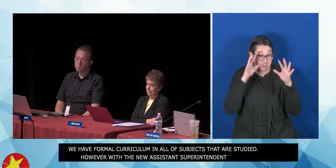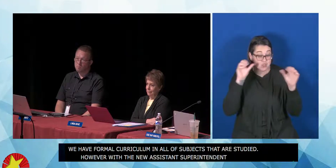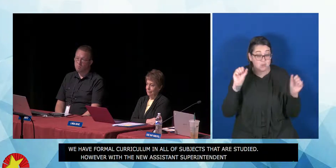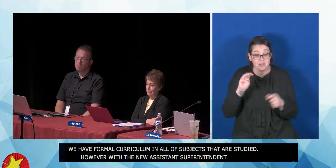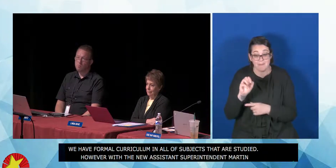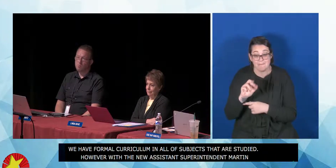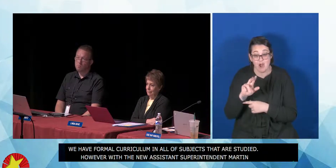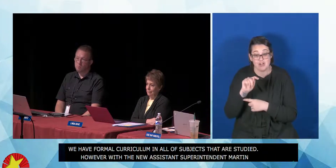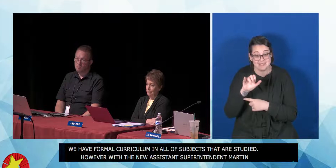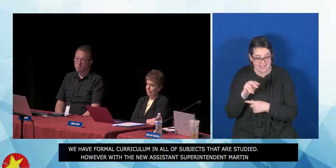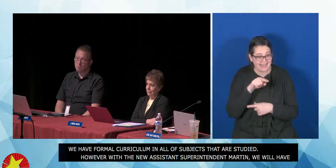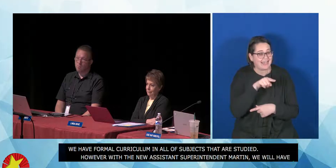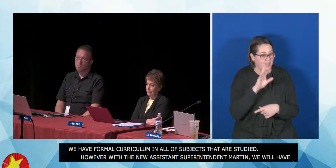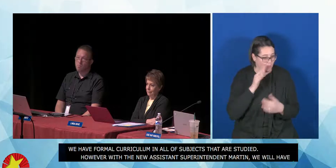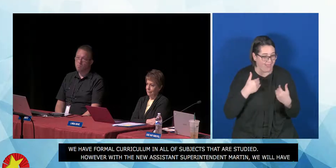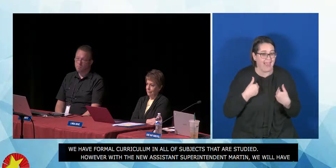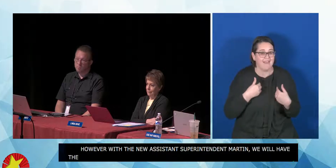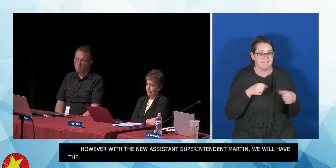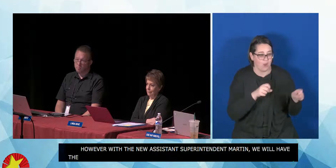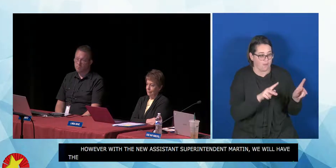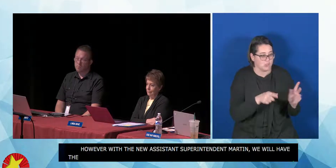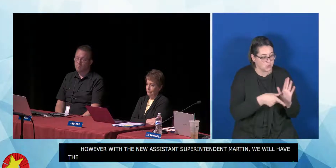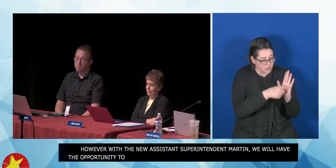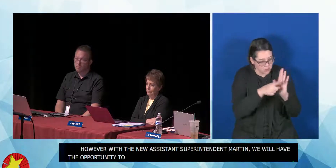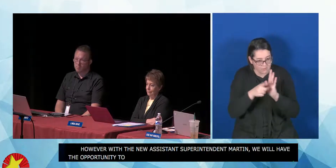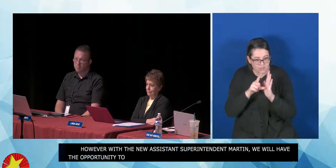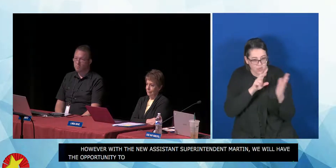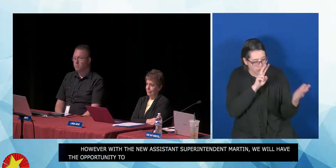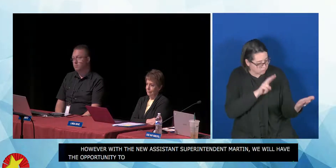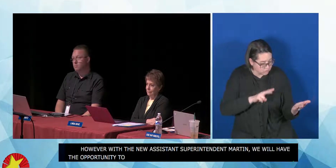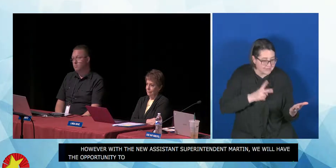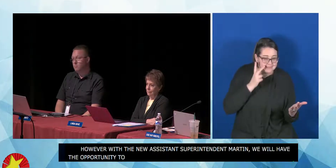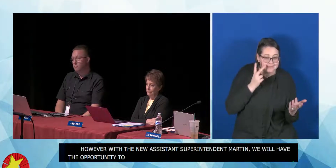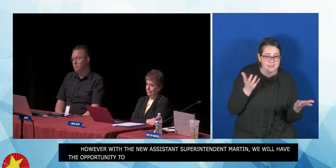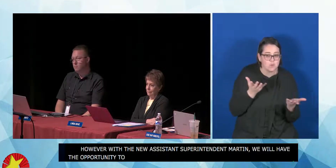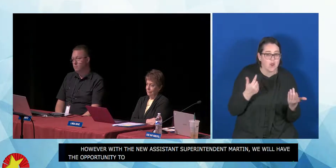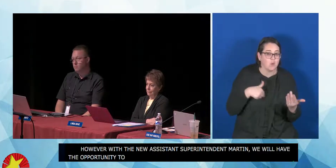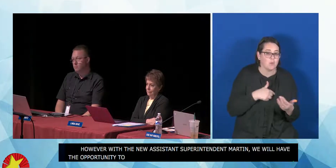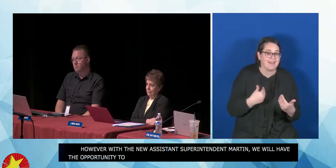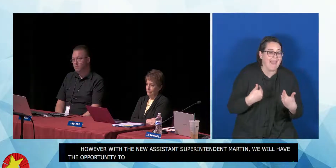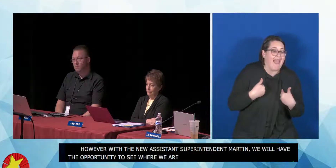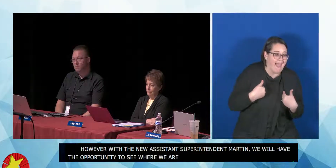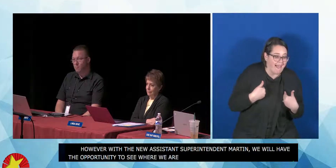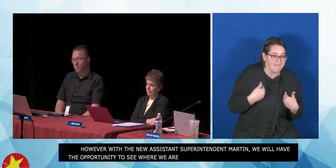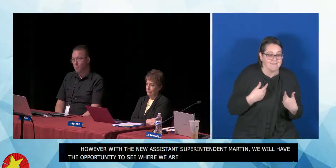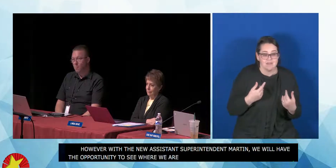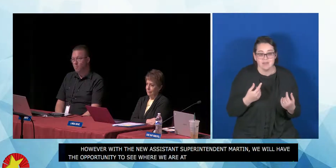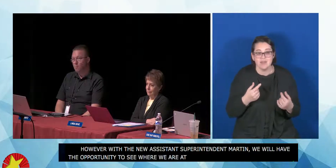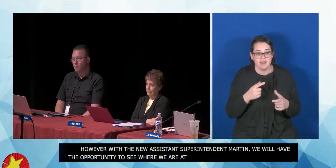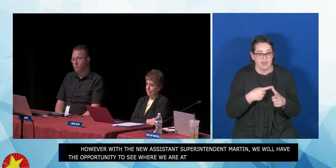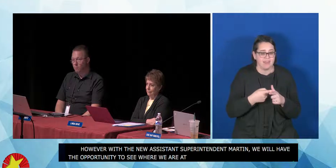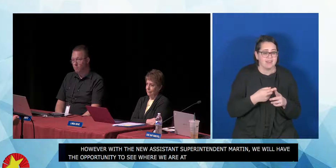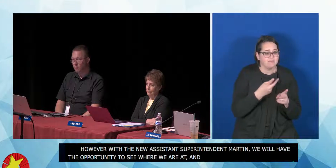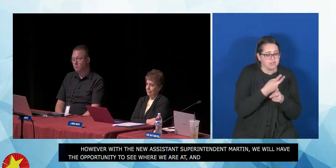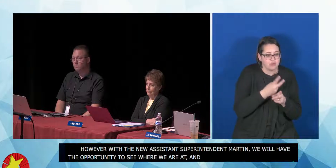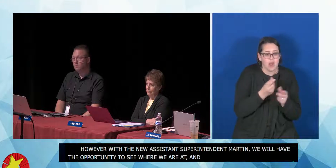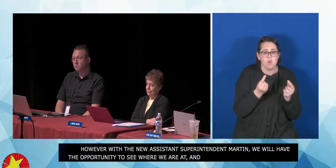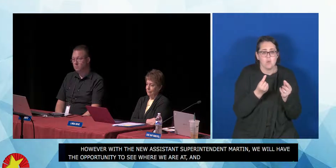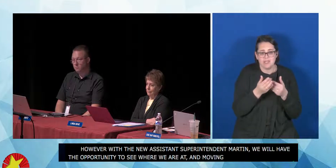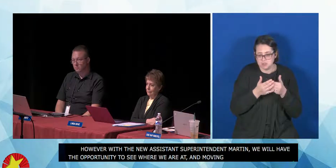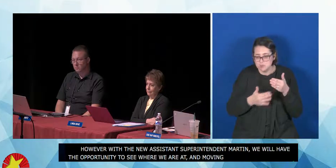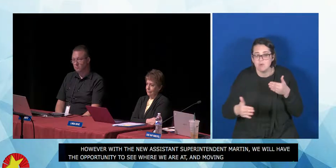to review and to see where we're at, and then how do we move forward. We also